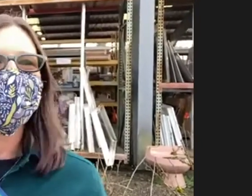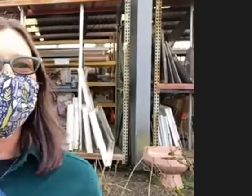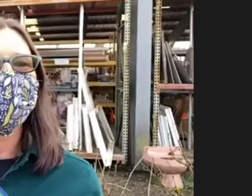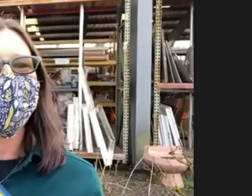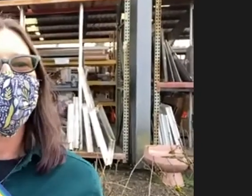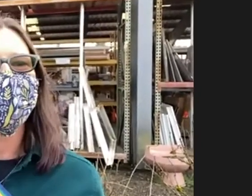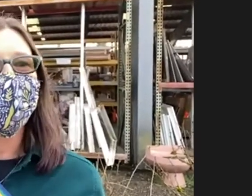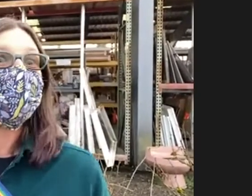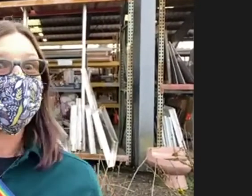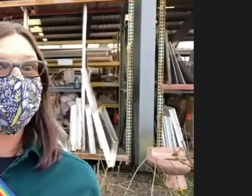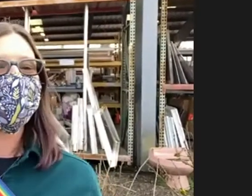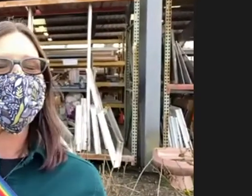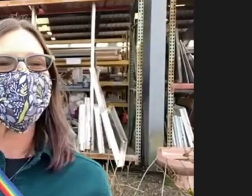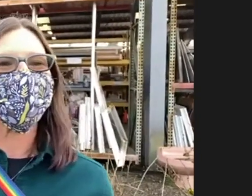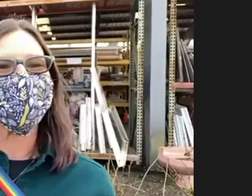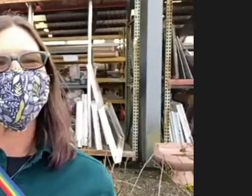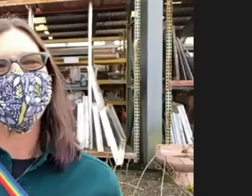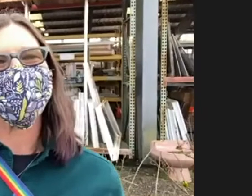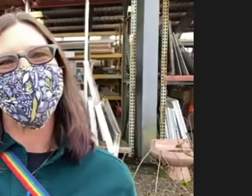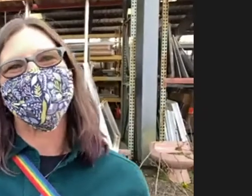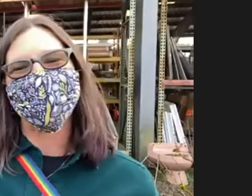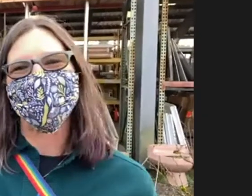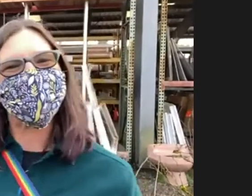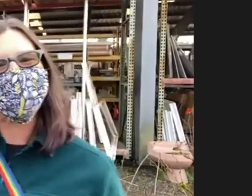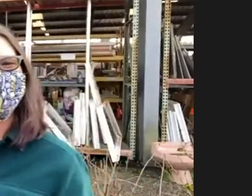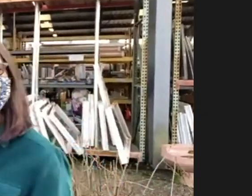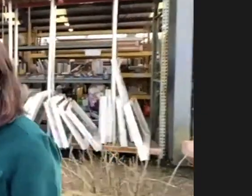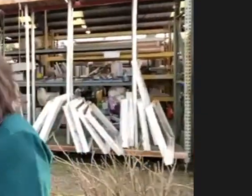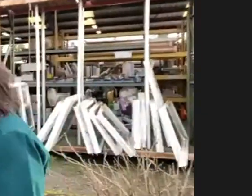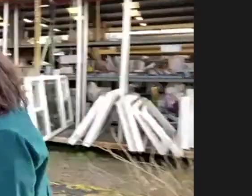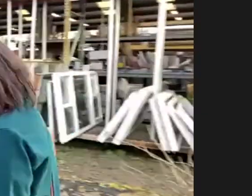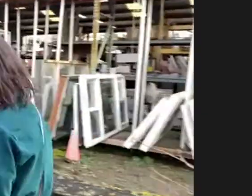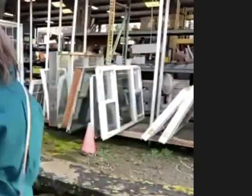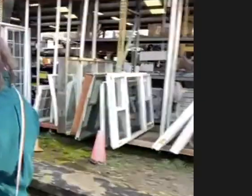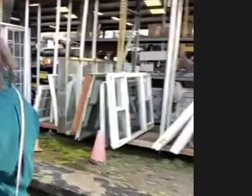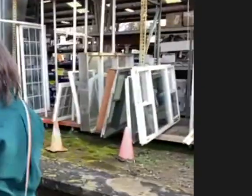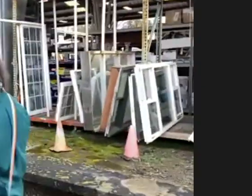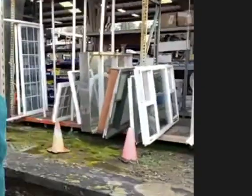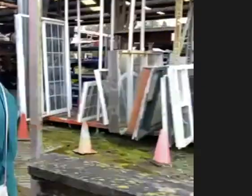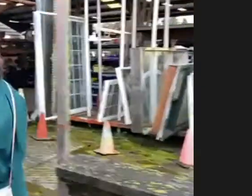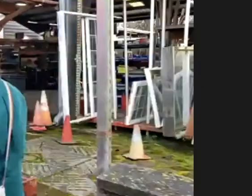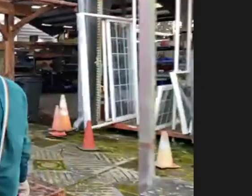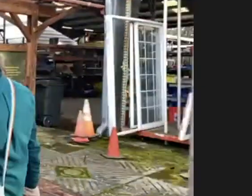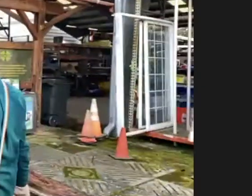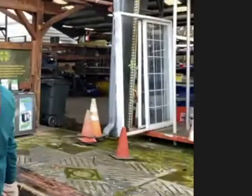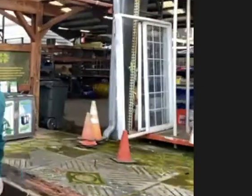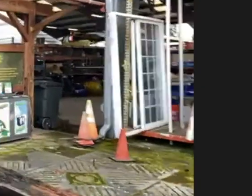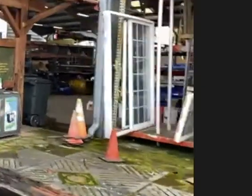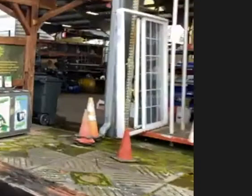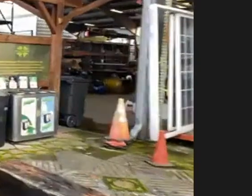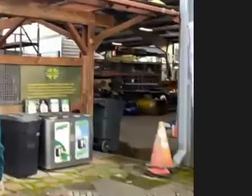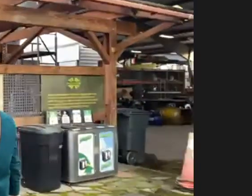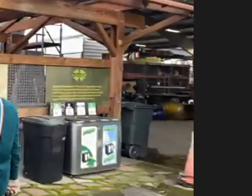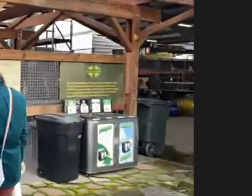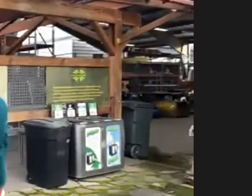and care about the planet, that would be the place to do it. And so look for that link in the resource. Yeah. So when I post the recording, you guys, it comes with